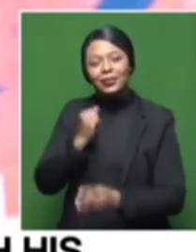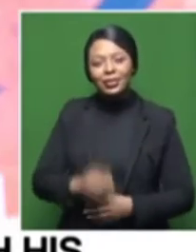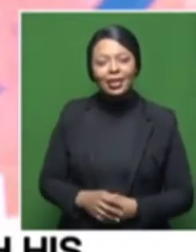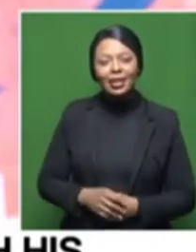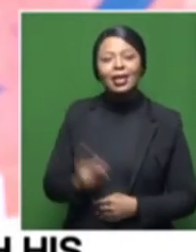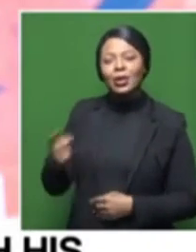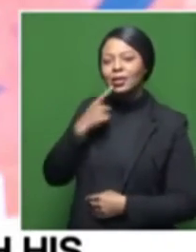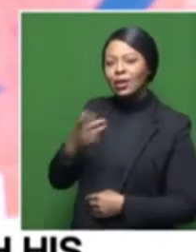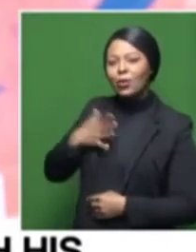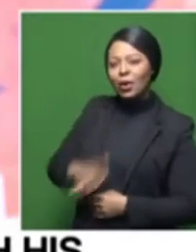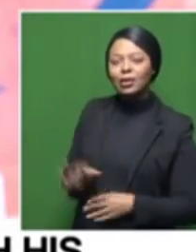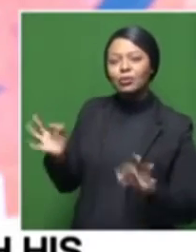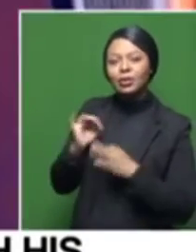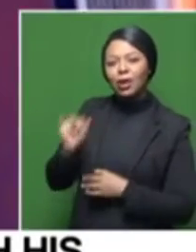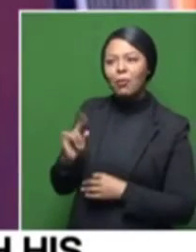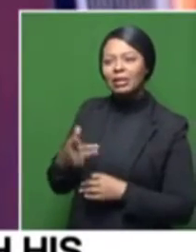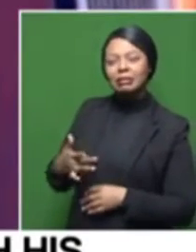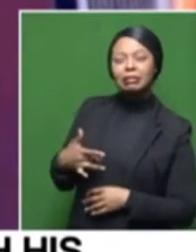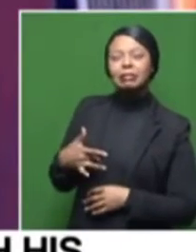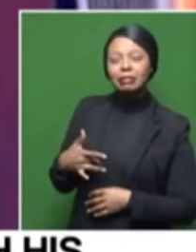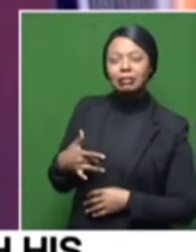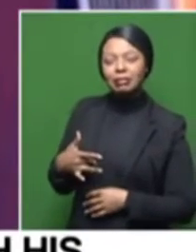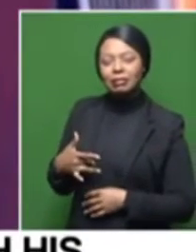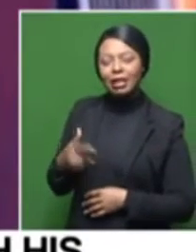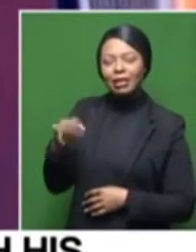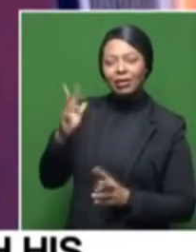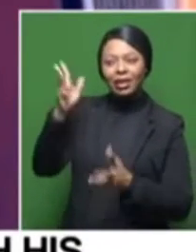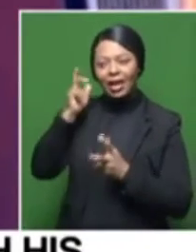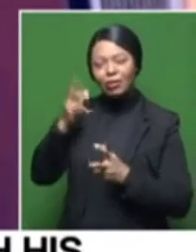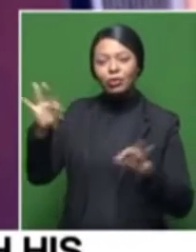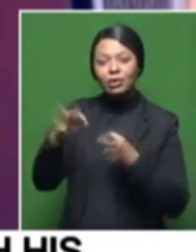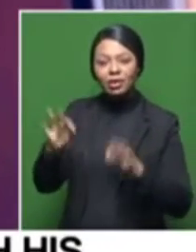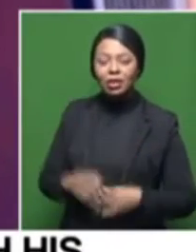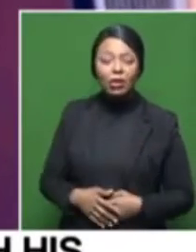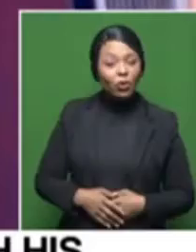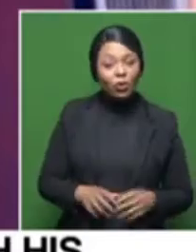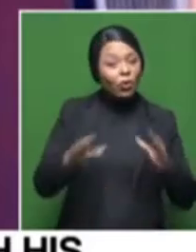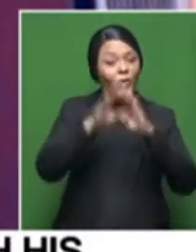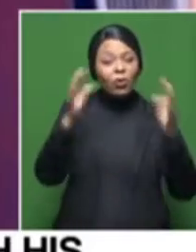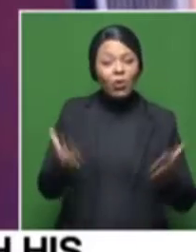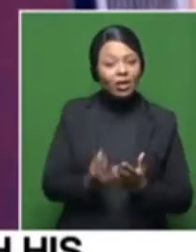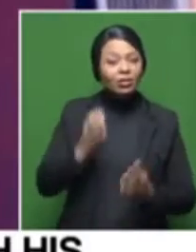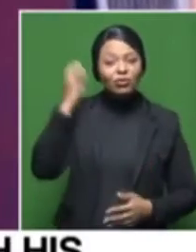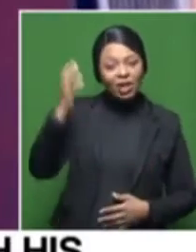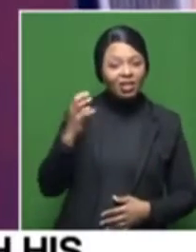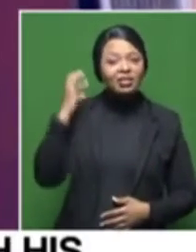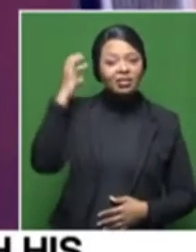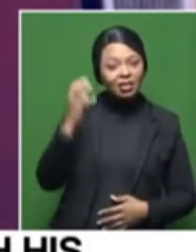people. So in what sense? We live in a crazy world, and I believe my